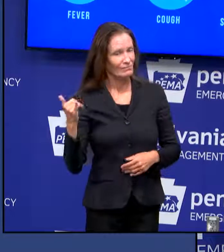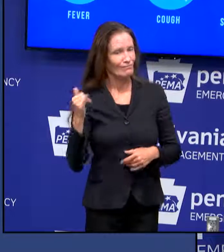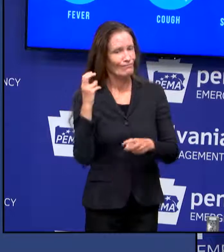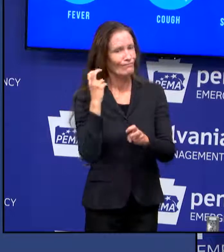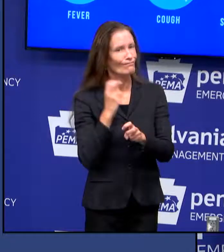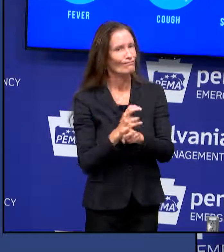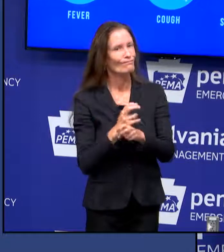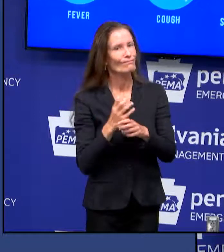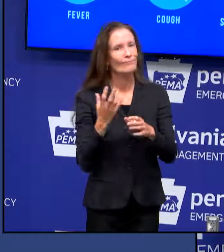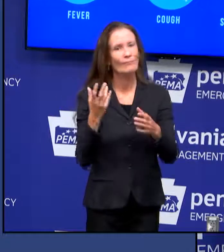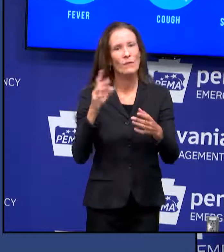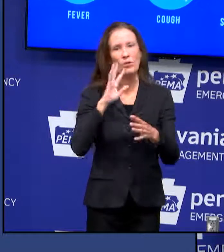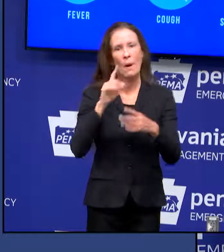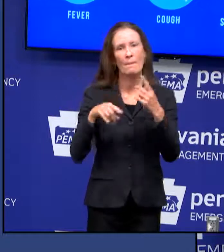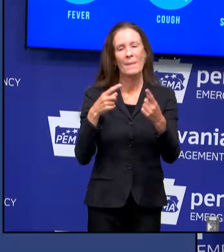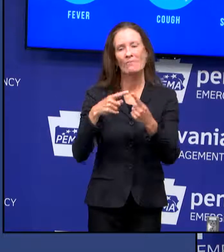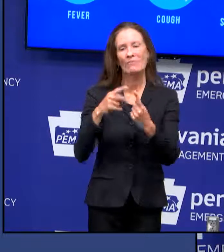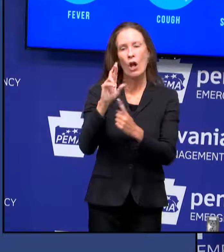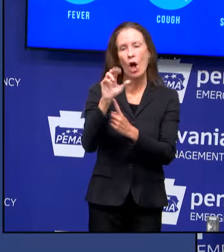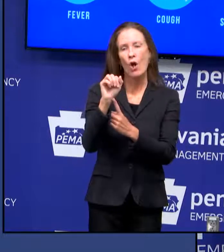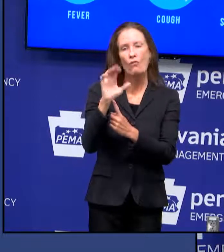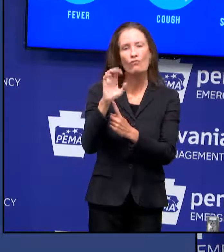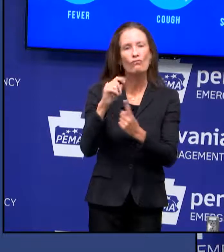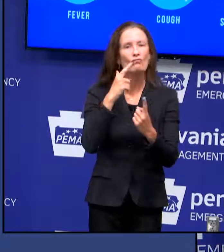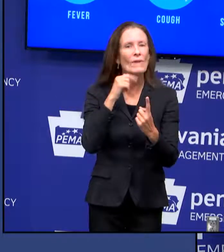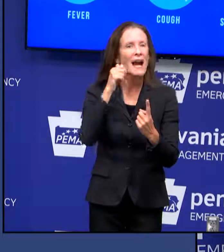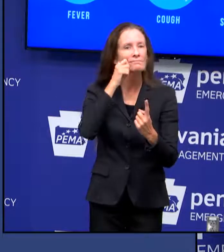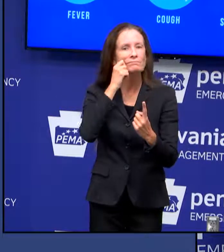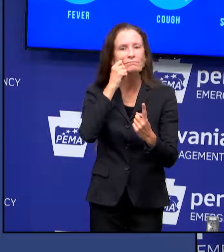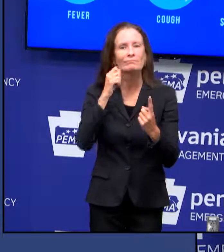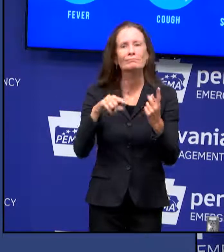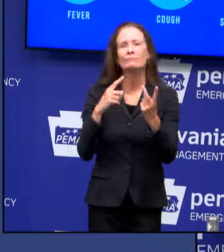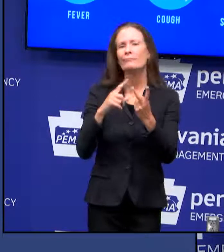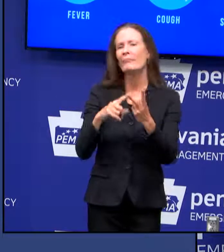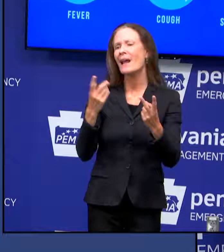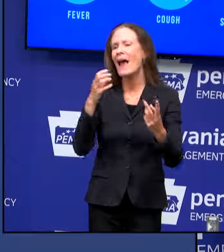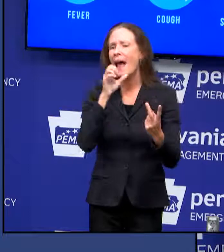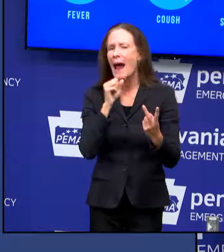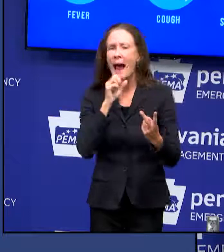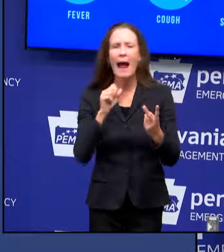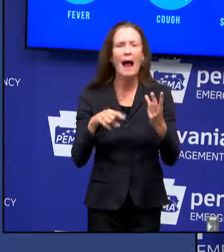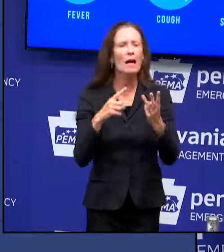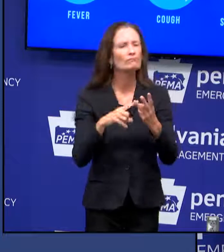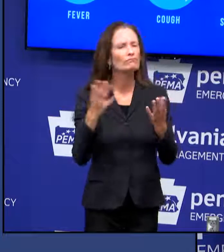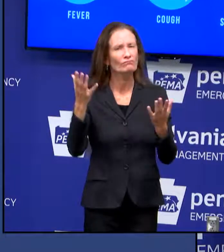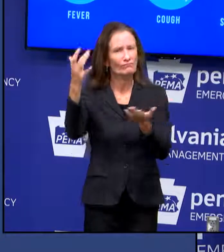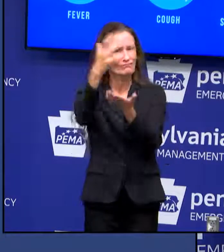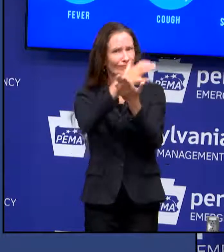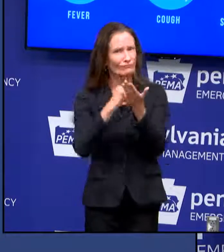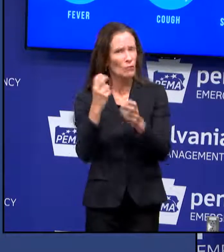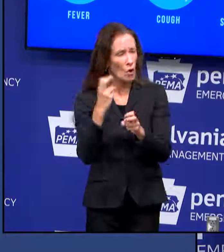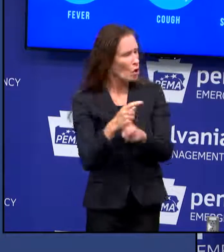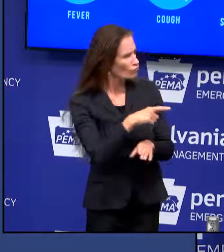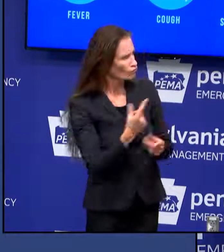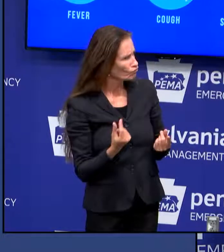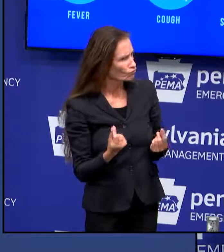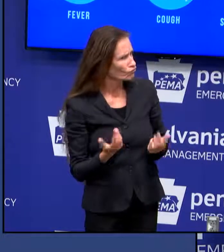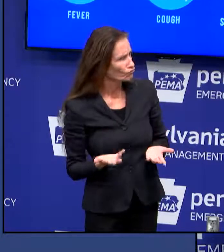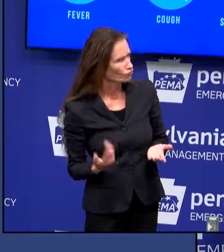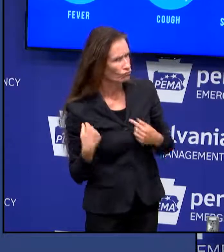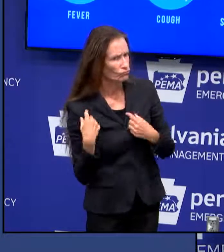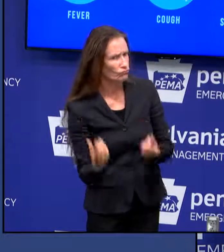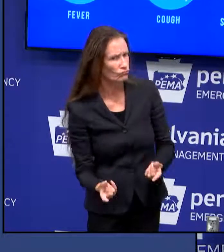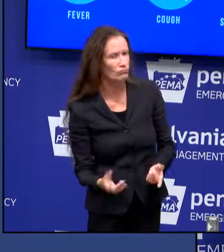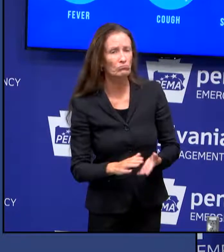now with the partnership with Walmart are being put in place to get this information? Well, so we are working that all the time, and we have, of course, the Lieutenant Governor's